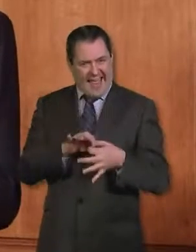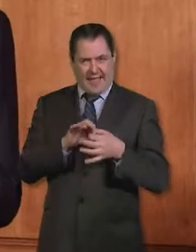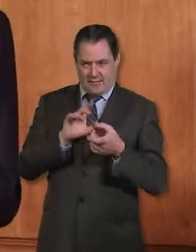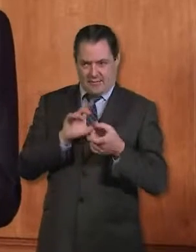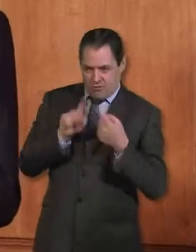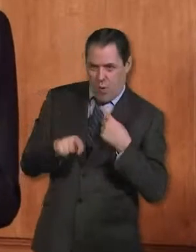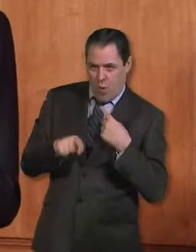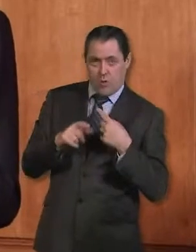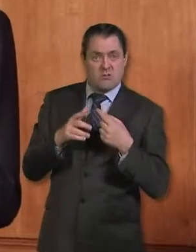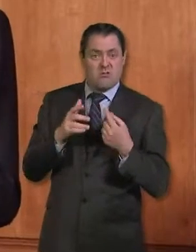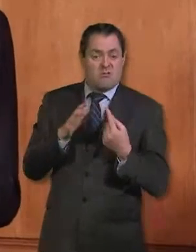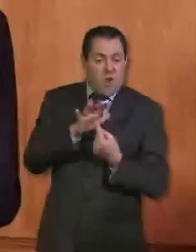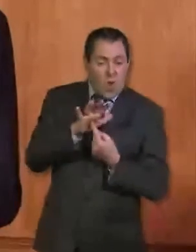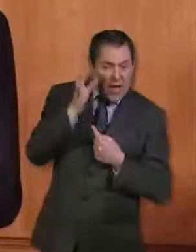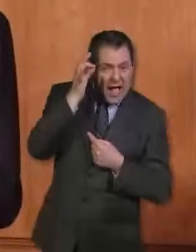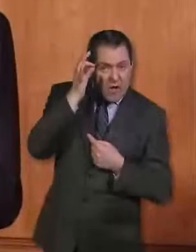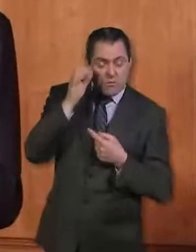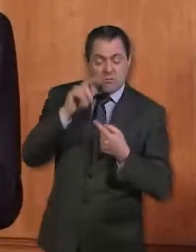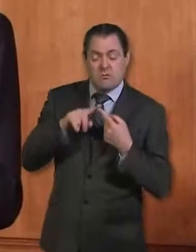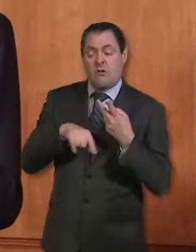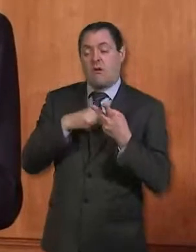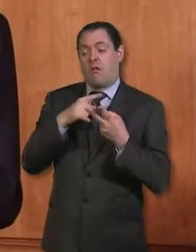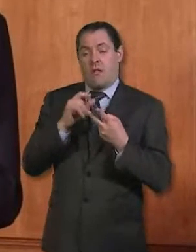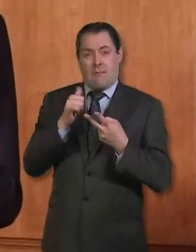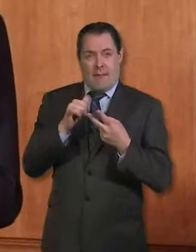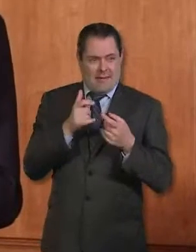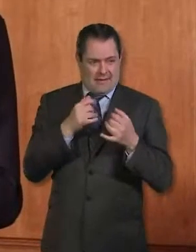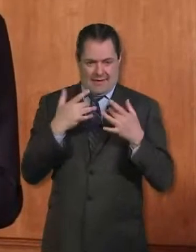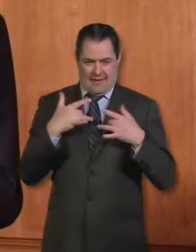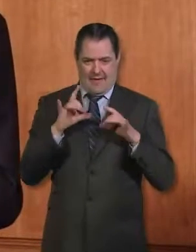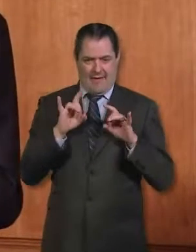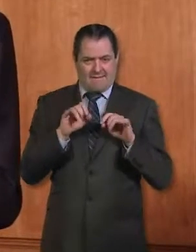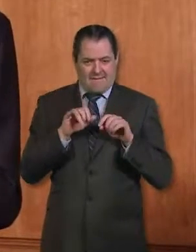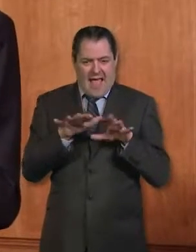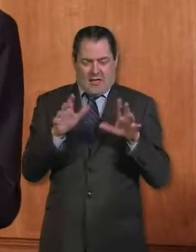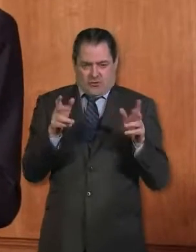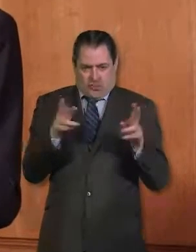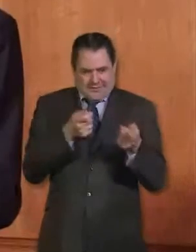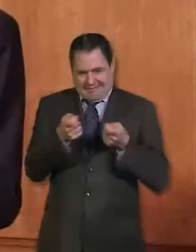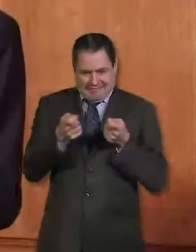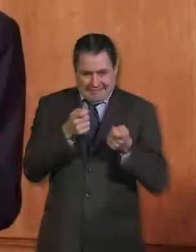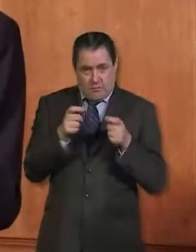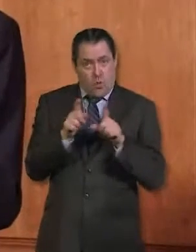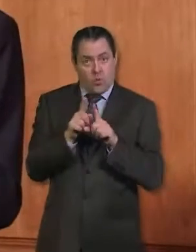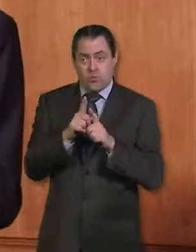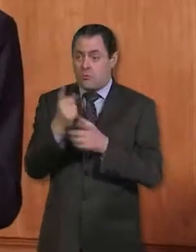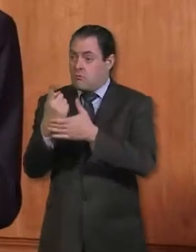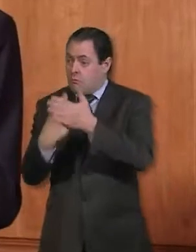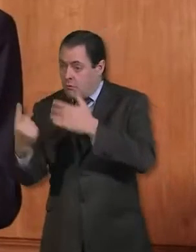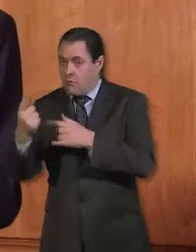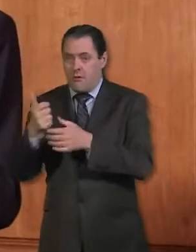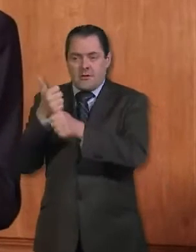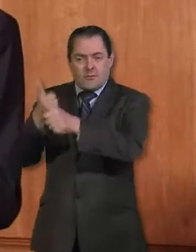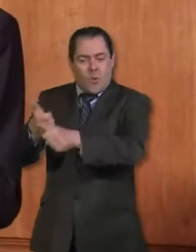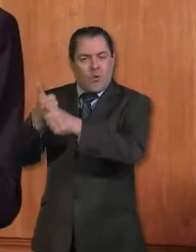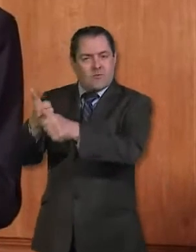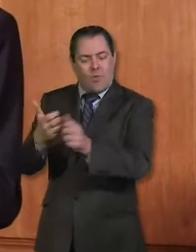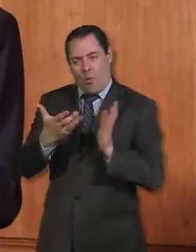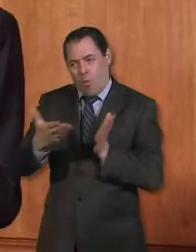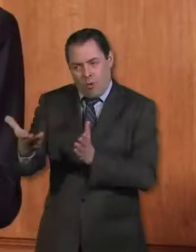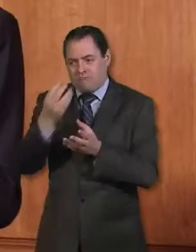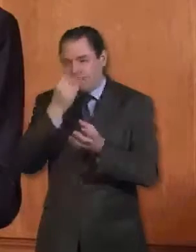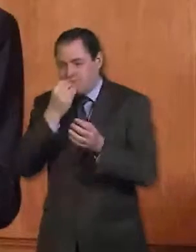infection control, but also in supporting people who might be self-isolating, and many other local businesses who will need to use social distancing to